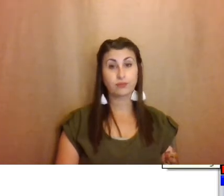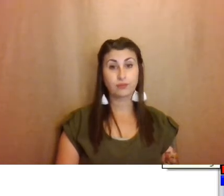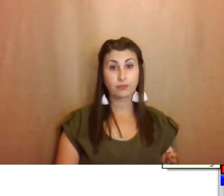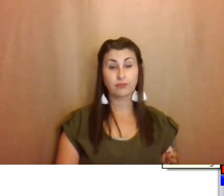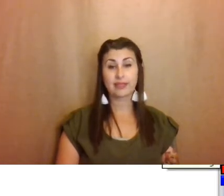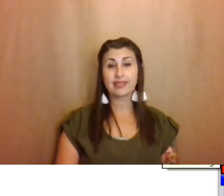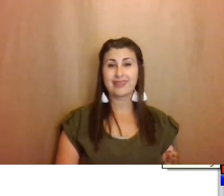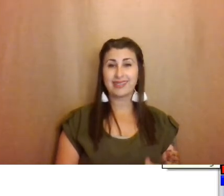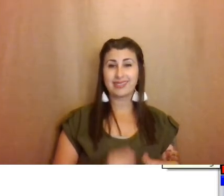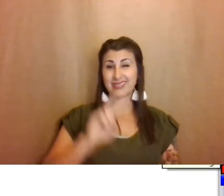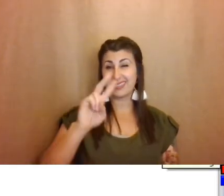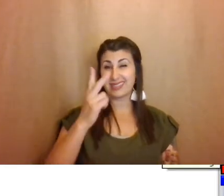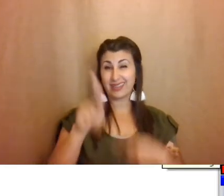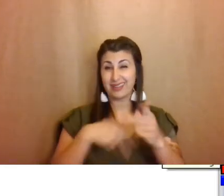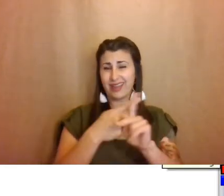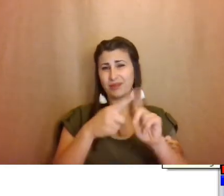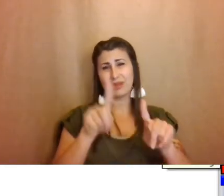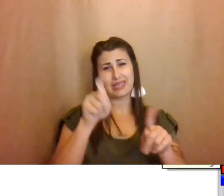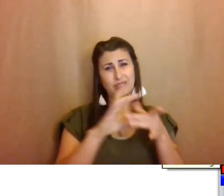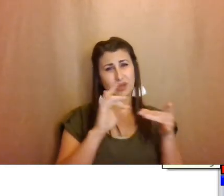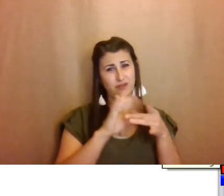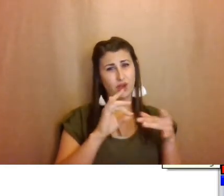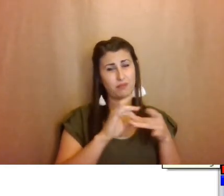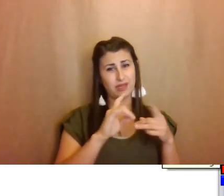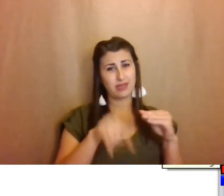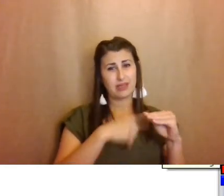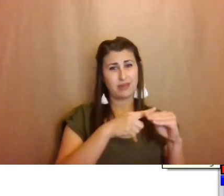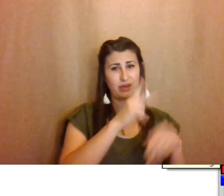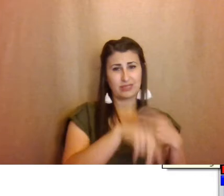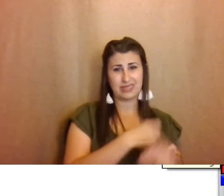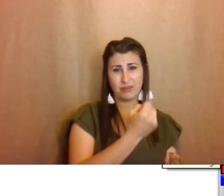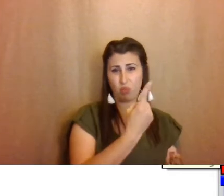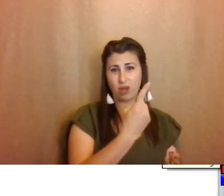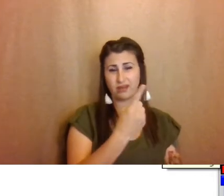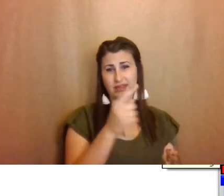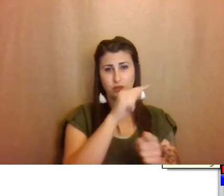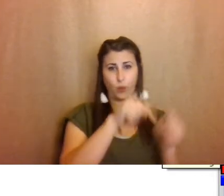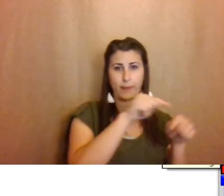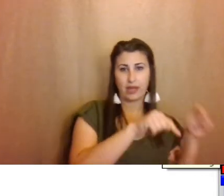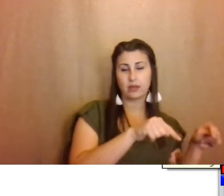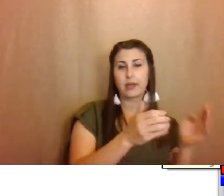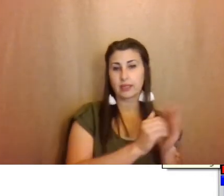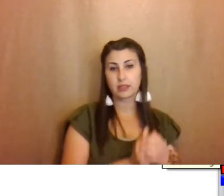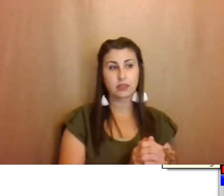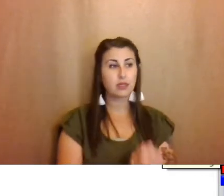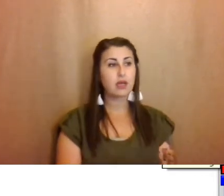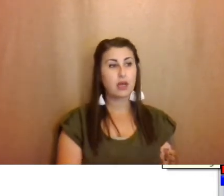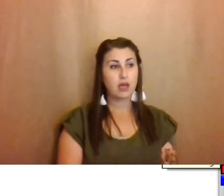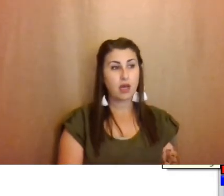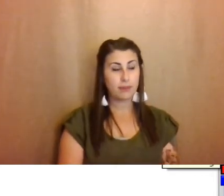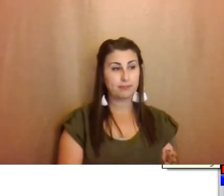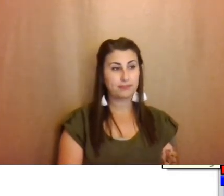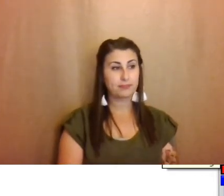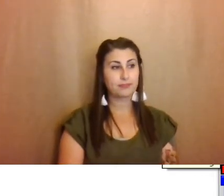The point of giving you these examples like this right now is to show you